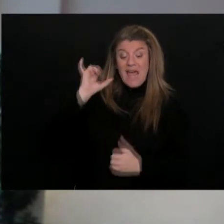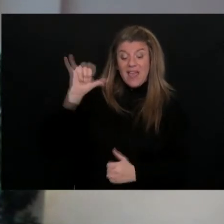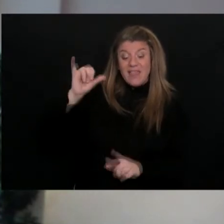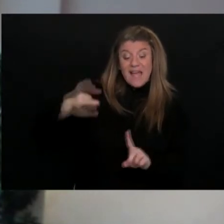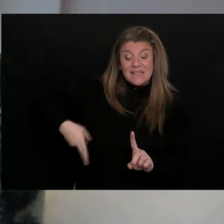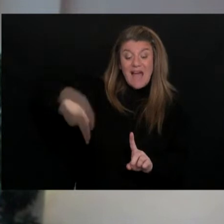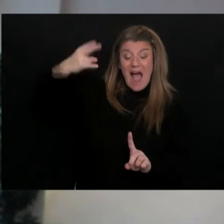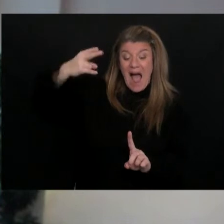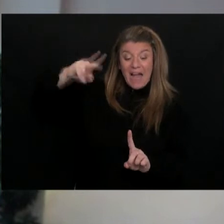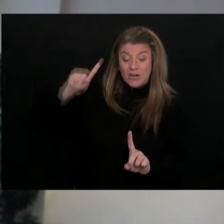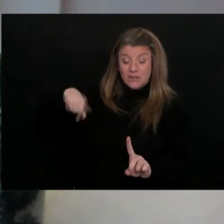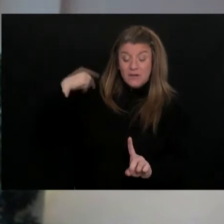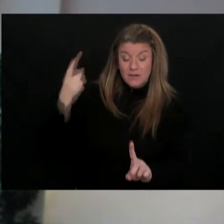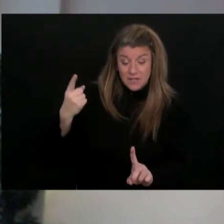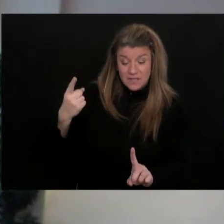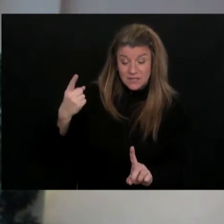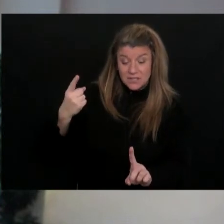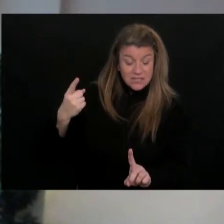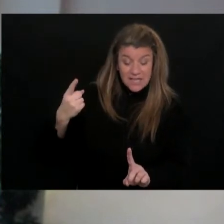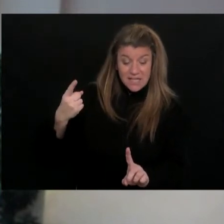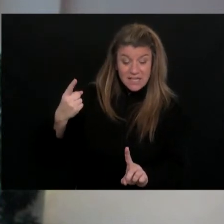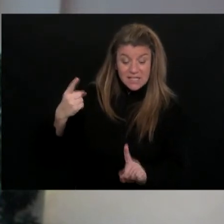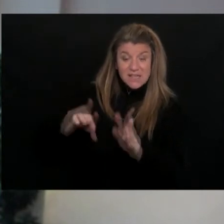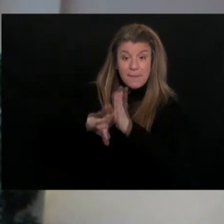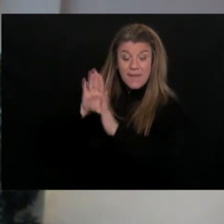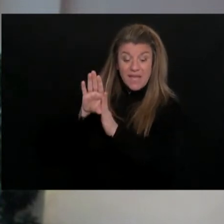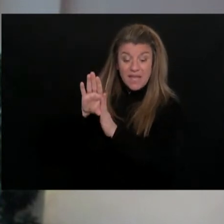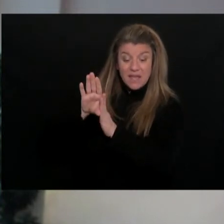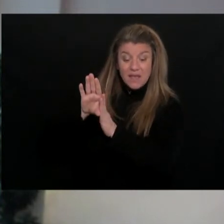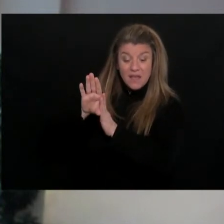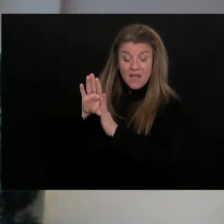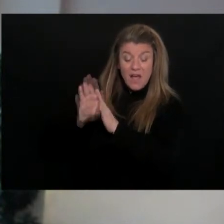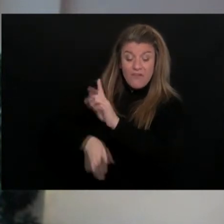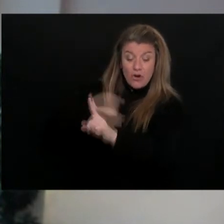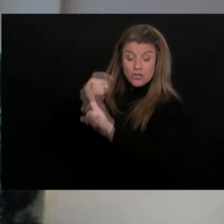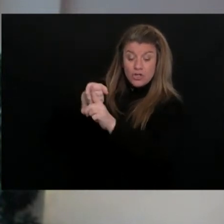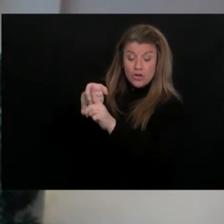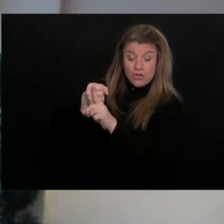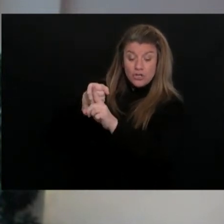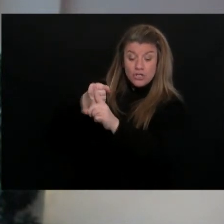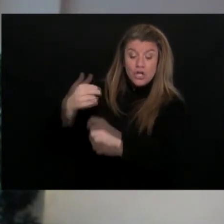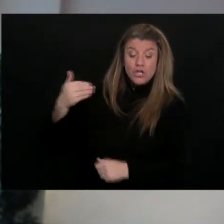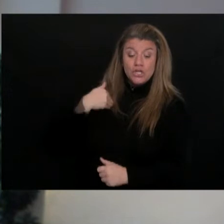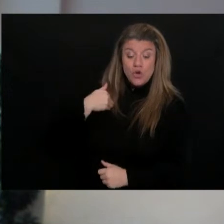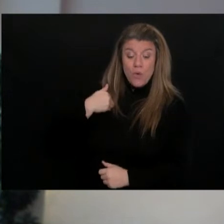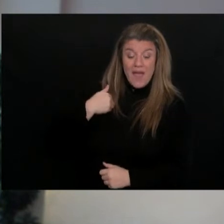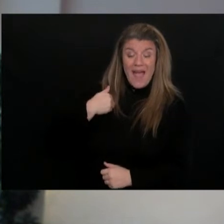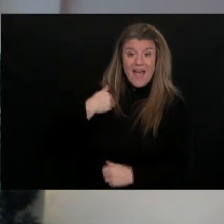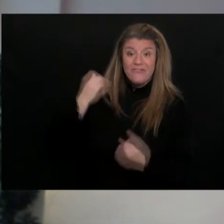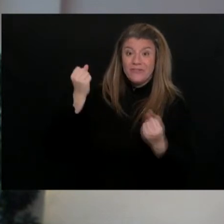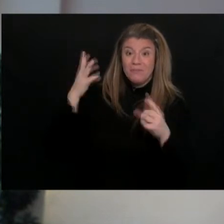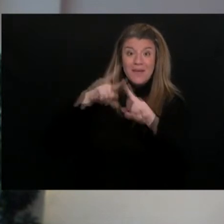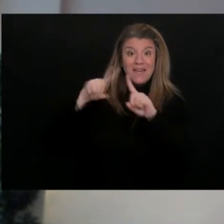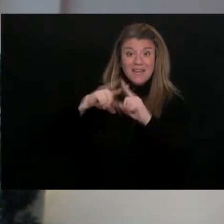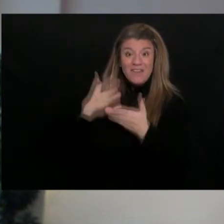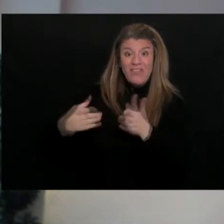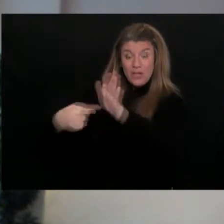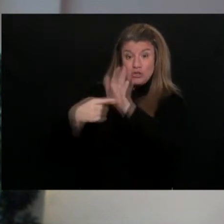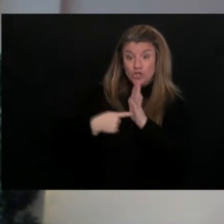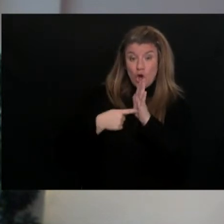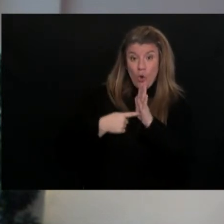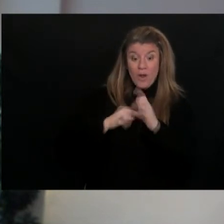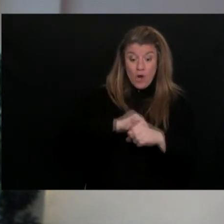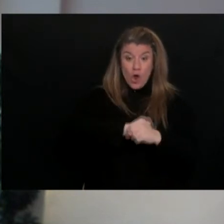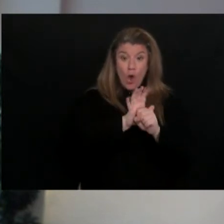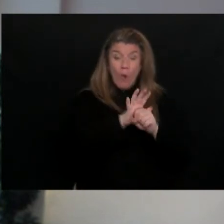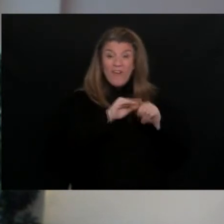it's been since the peak of the last surge. So we have all signs saying that COVID is spreading again in